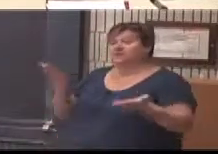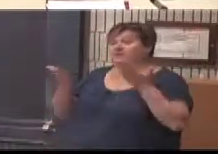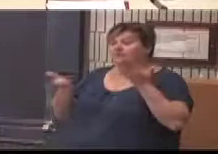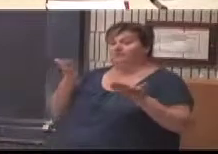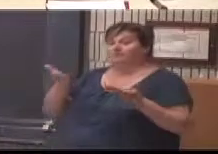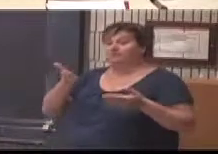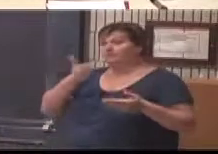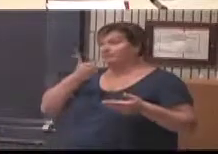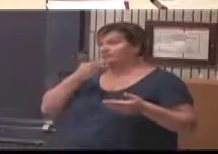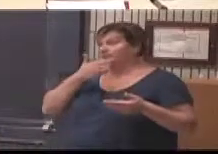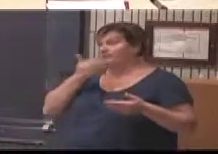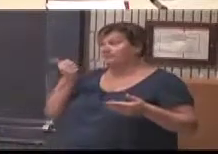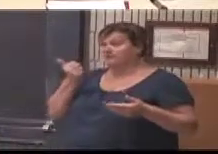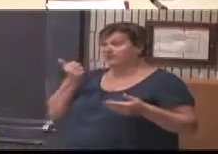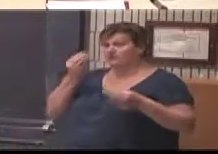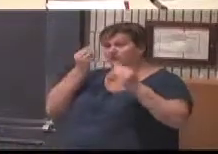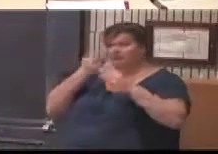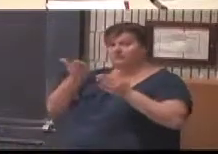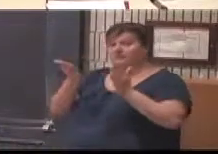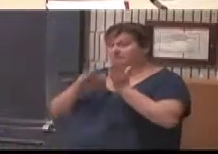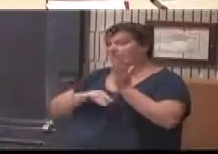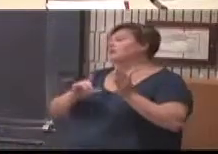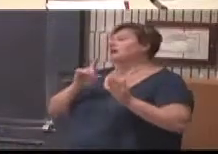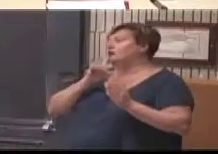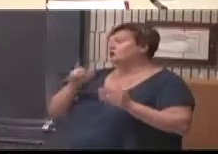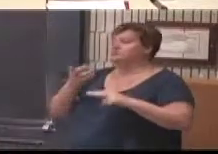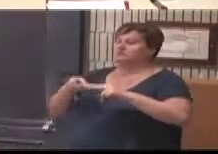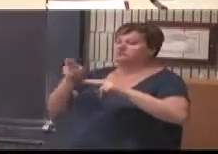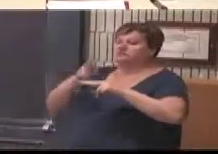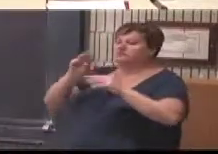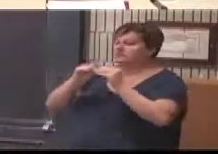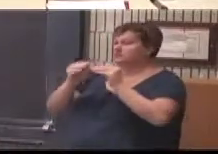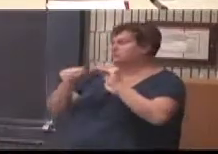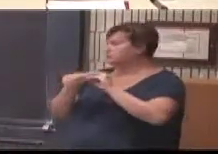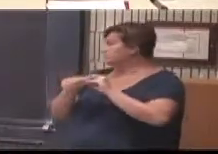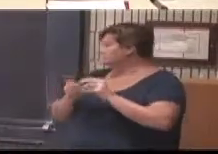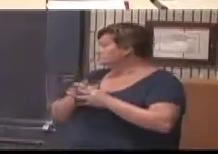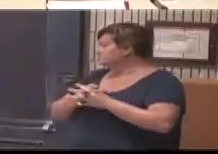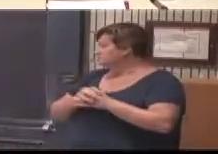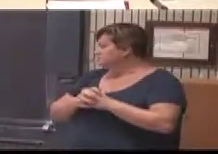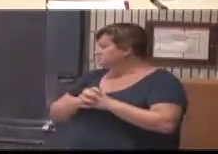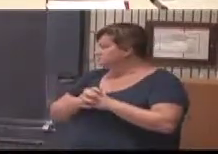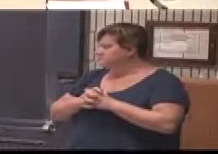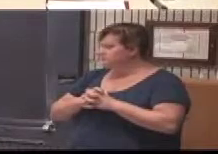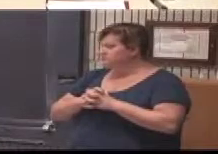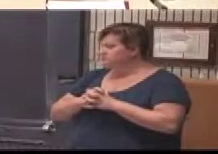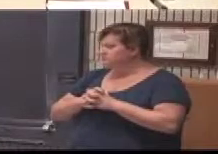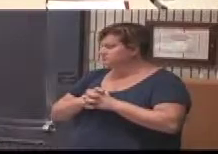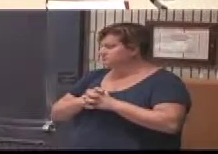It may just be better information as opposed to an actual rise in the number of cases, though.